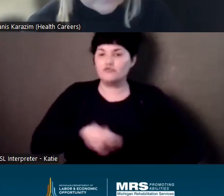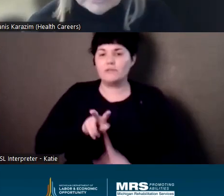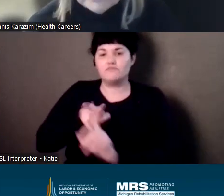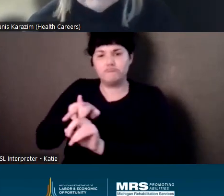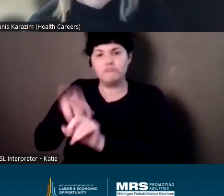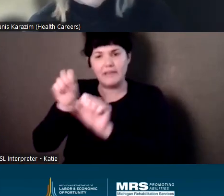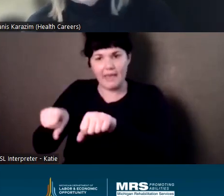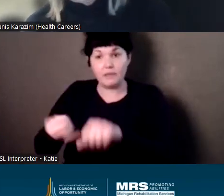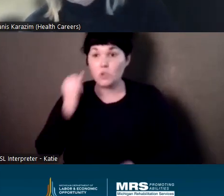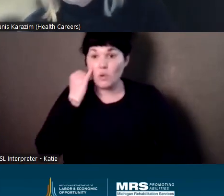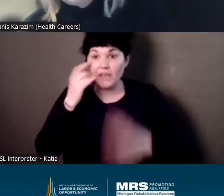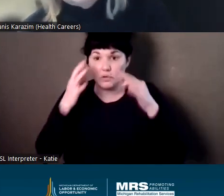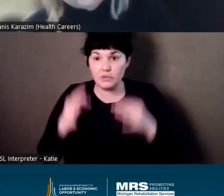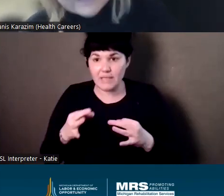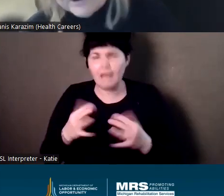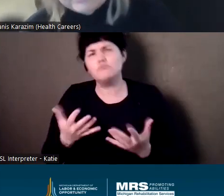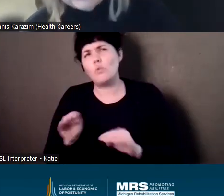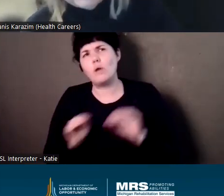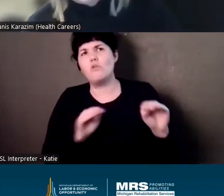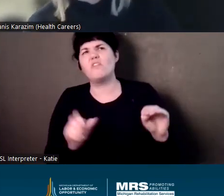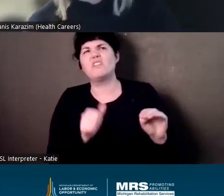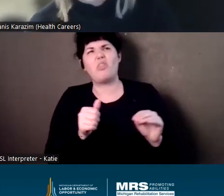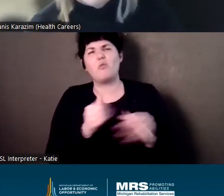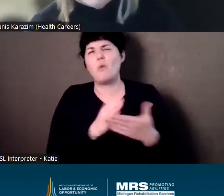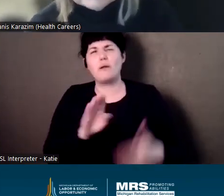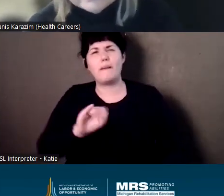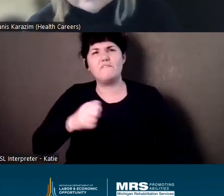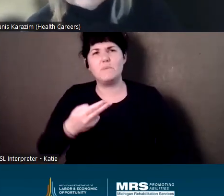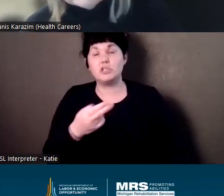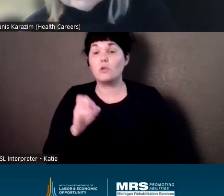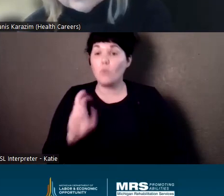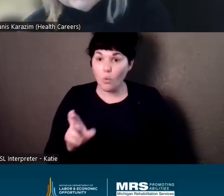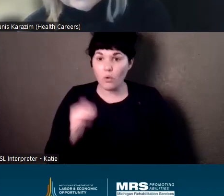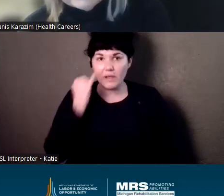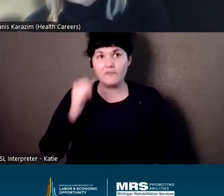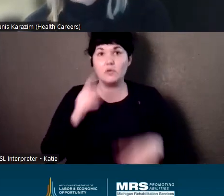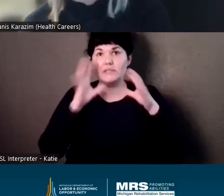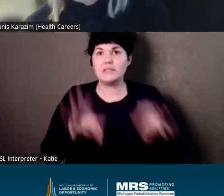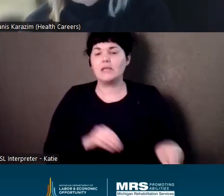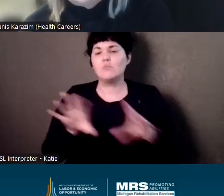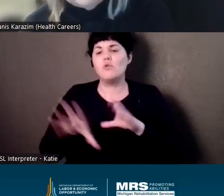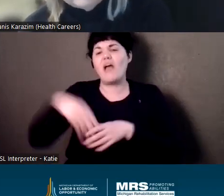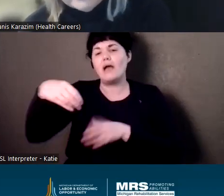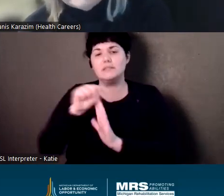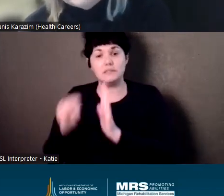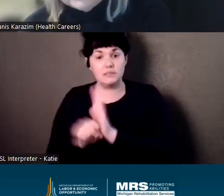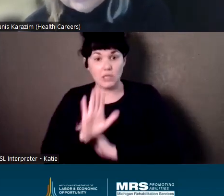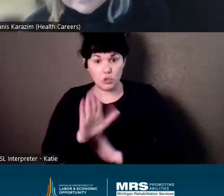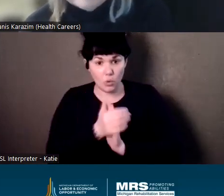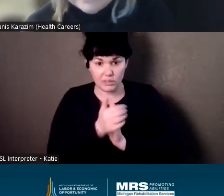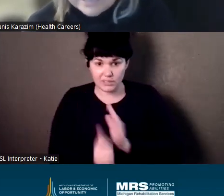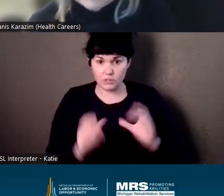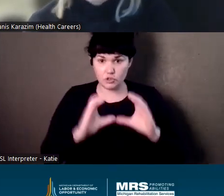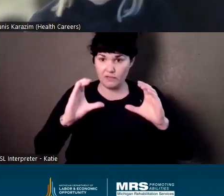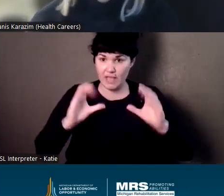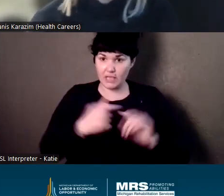to another part of Michigan or move out of Michigan, your skills and certification that you had in your